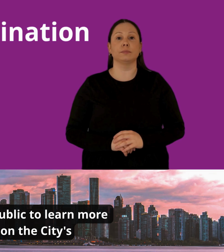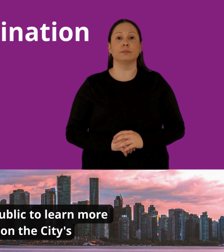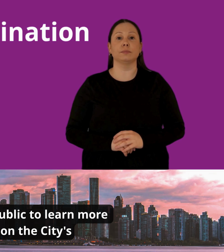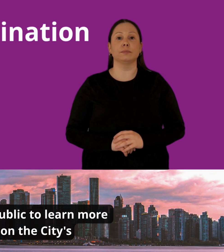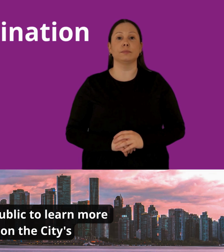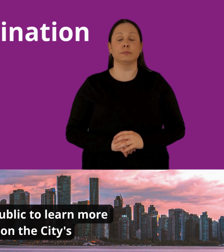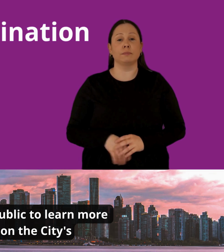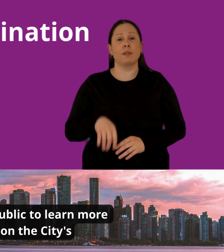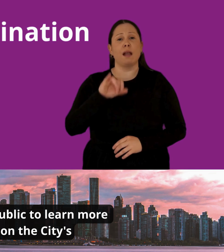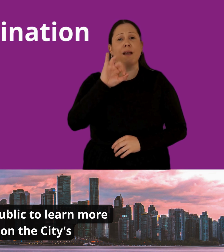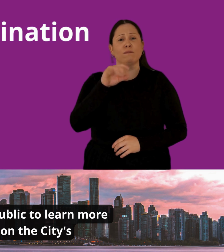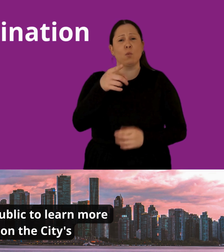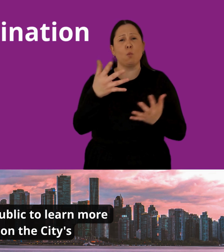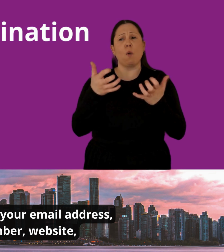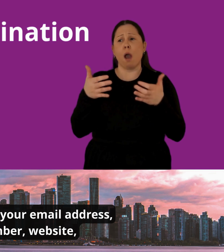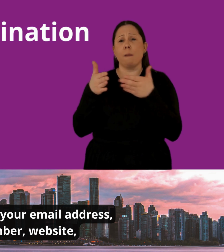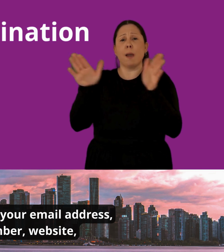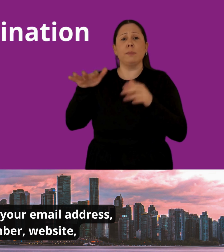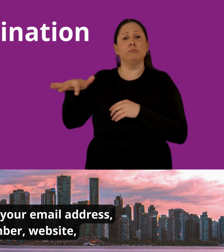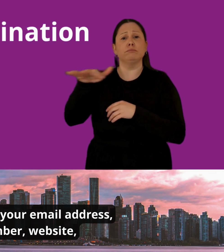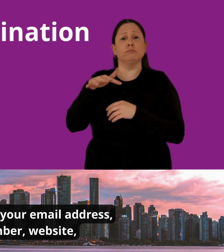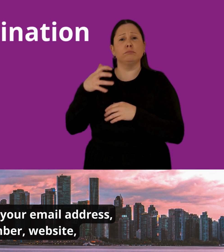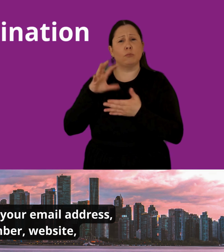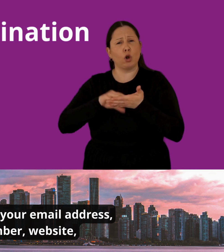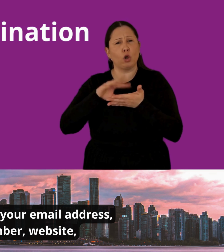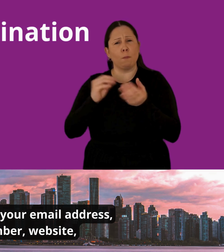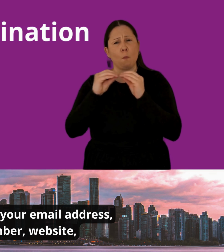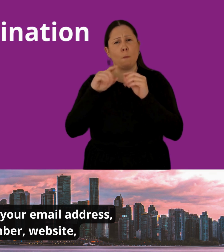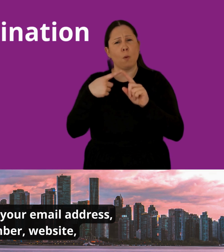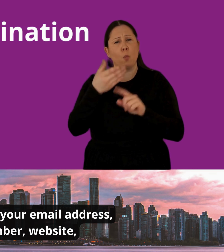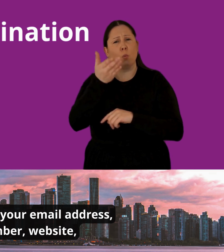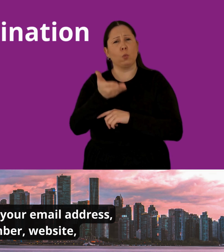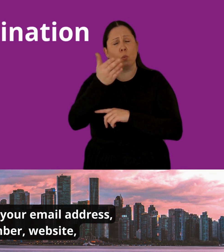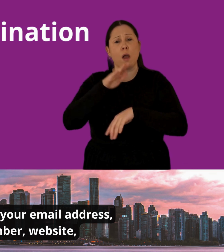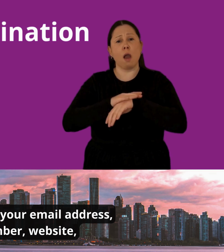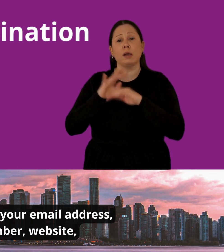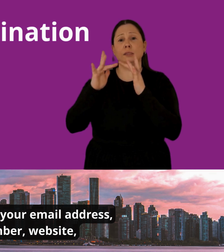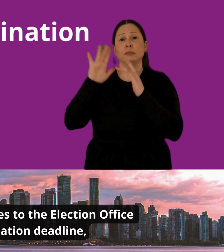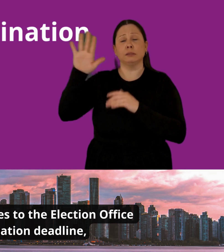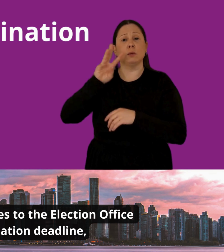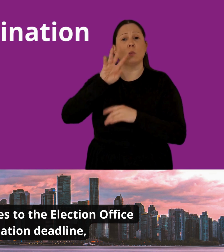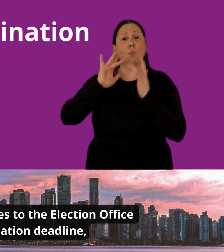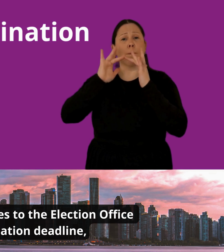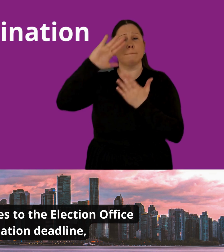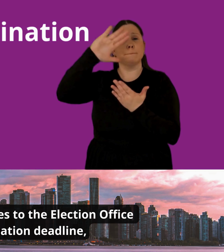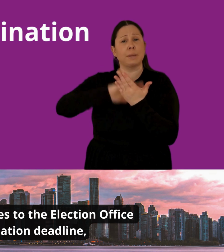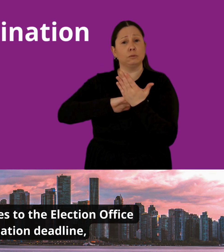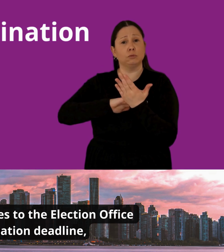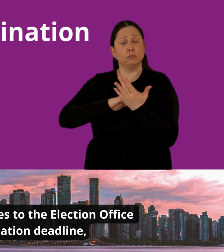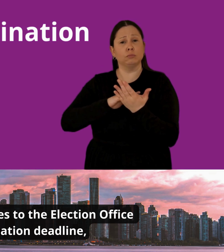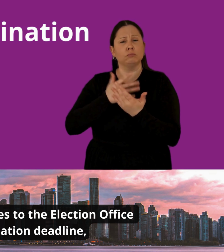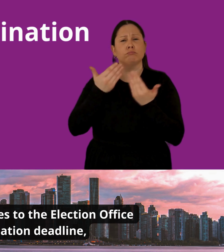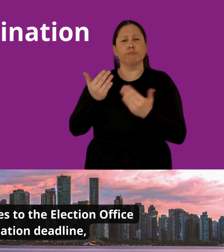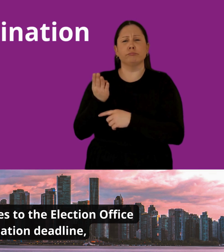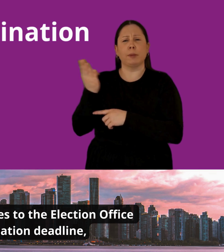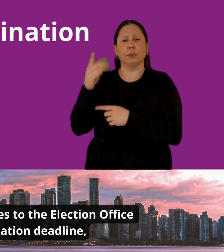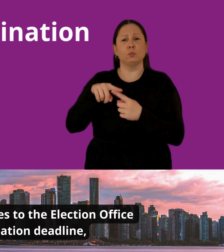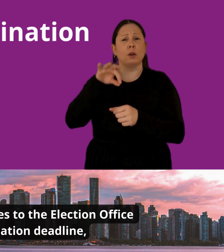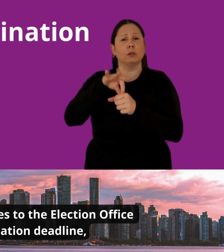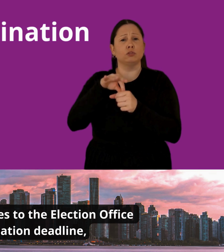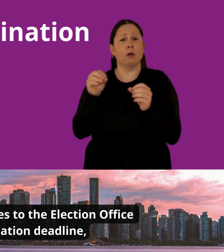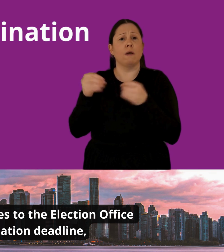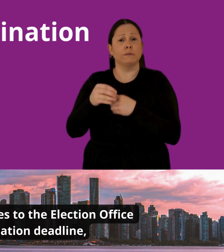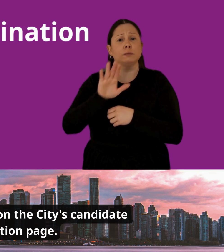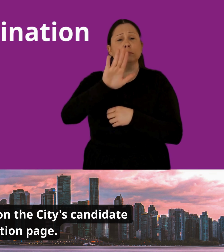If you want the public to learn more about you on the city's webpage, submit your email address, phone number, website, or social media handles to the election office by